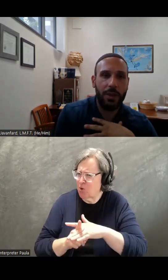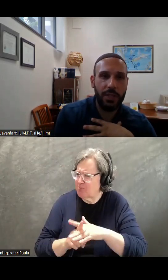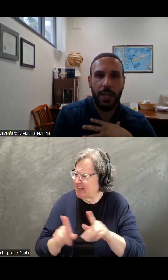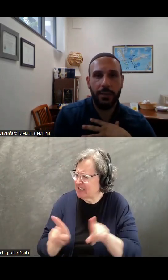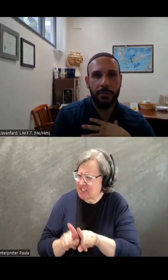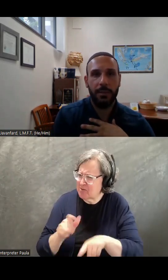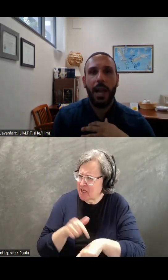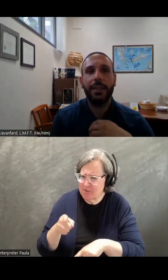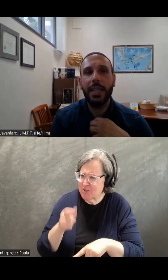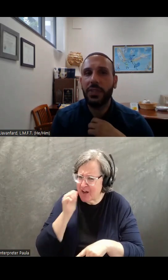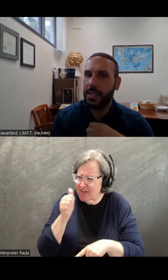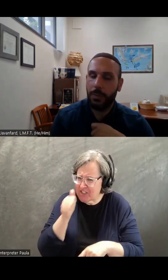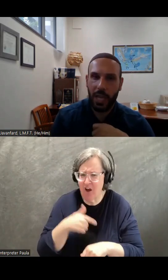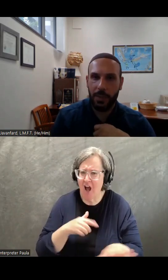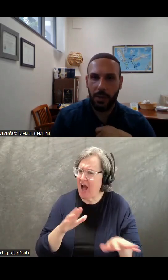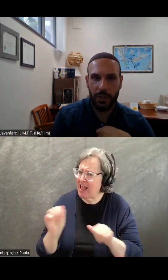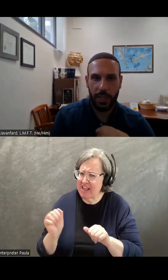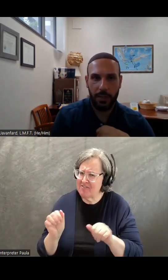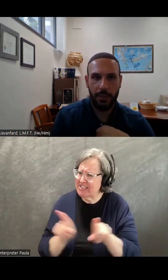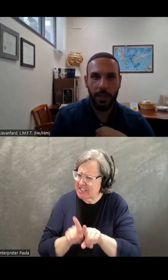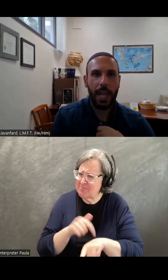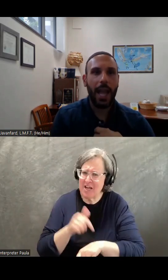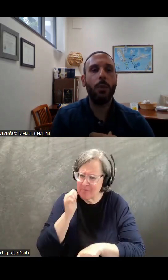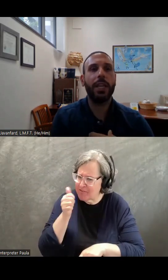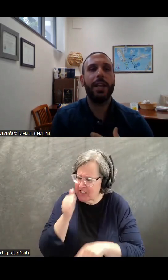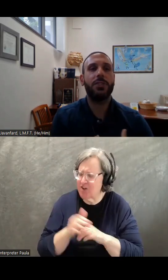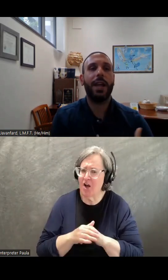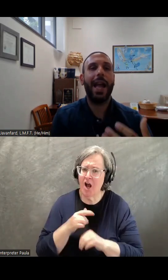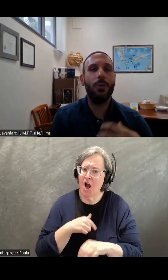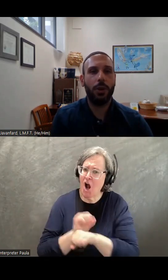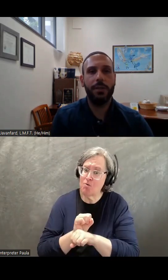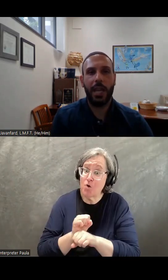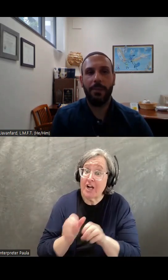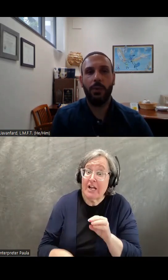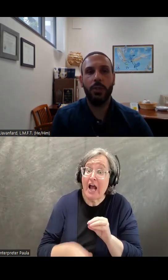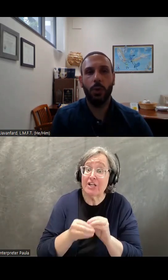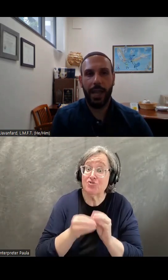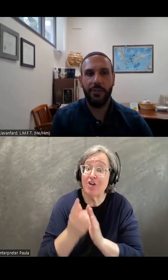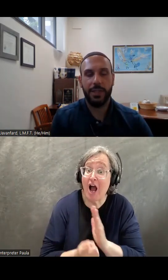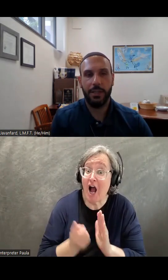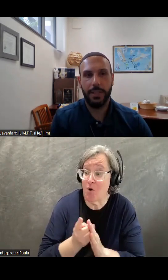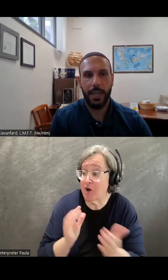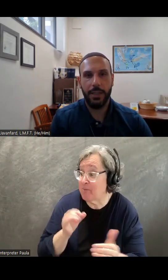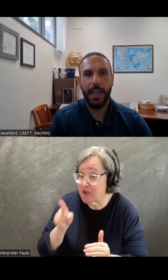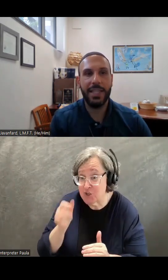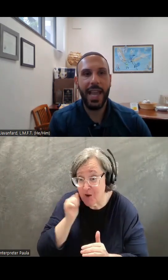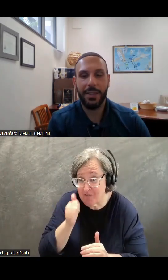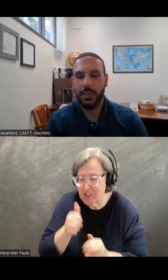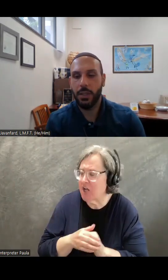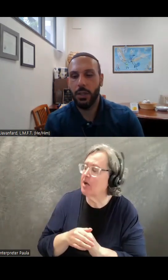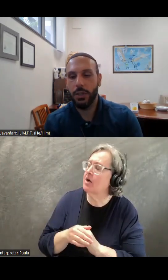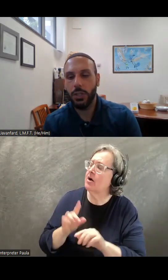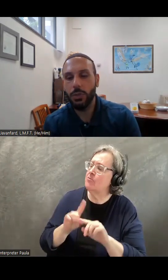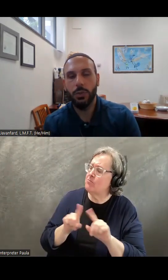as you every day. I leave at the same time as you every day. I work an extra hour on top of what you work every single day. And